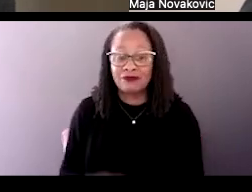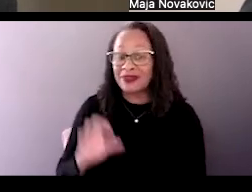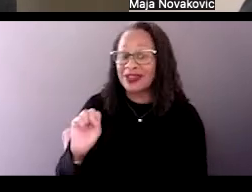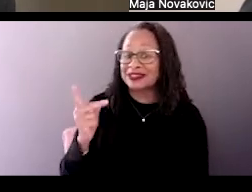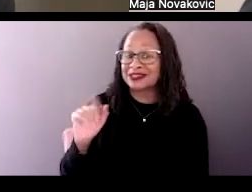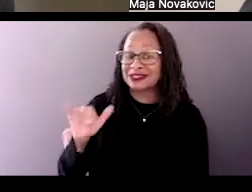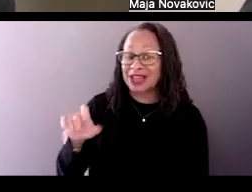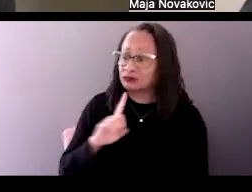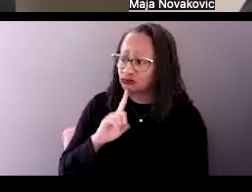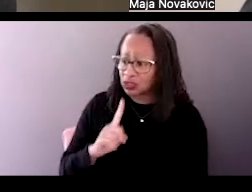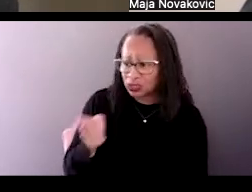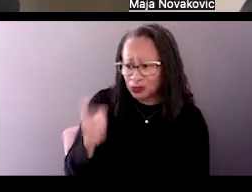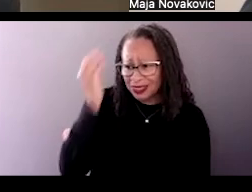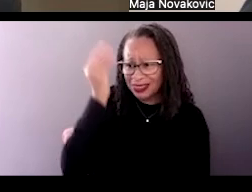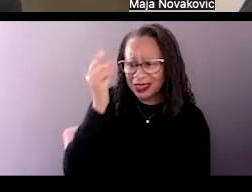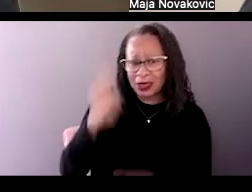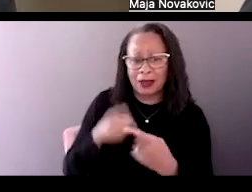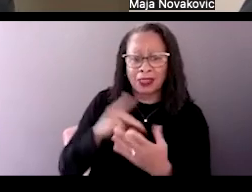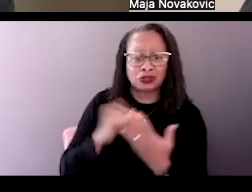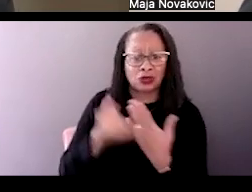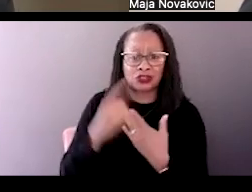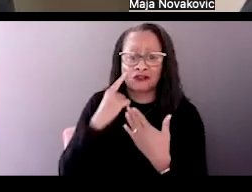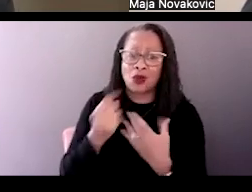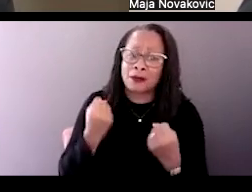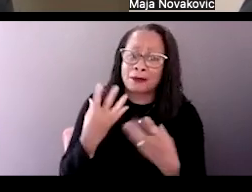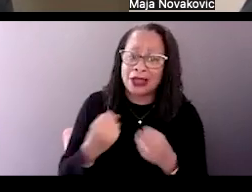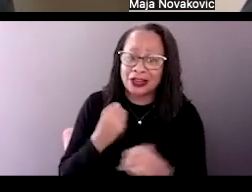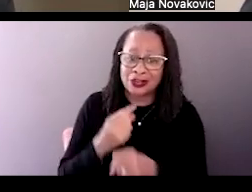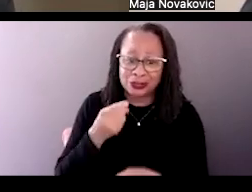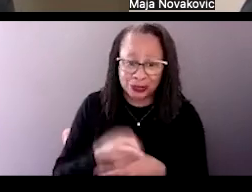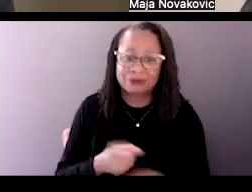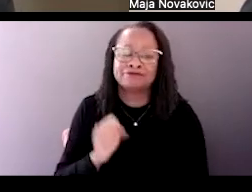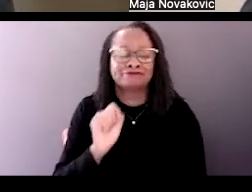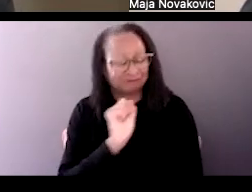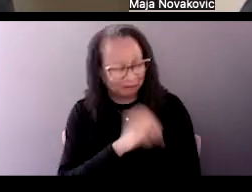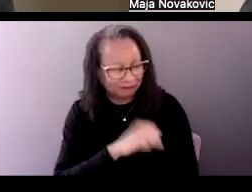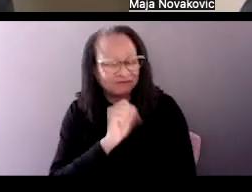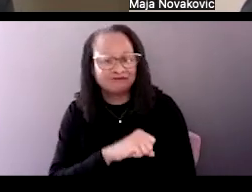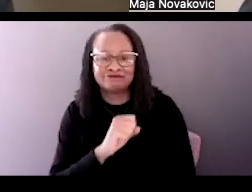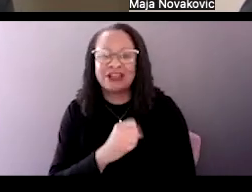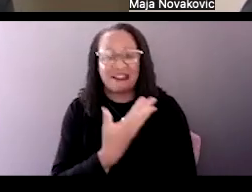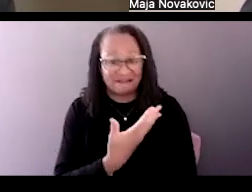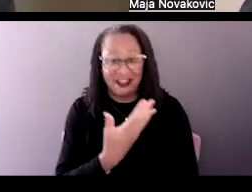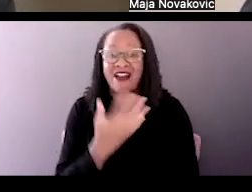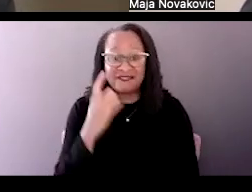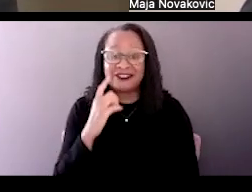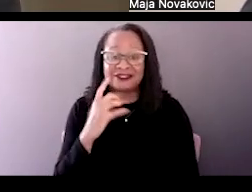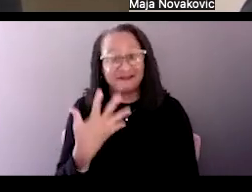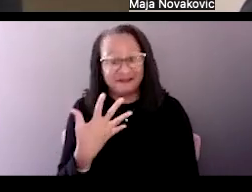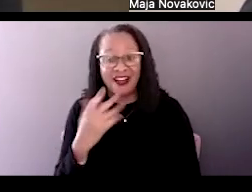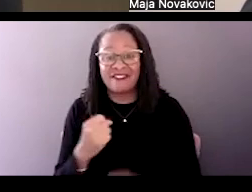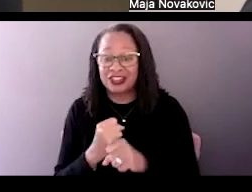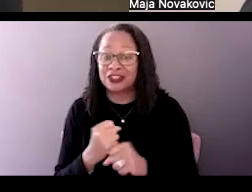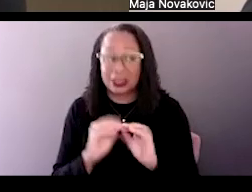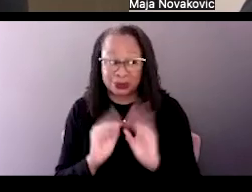this project or for decades then, right? Yeah, 5 years Yeah, for sure. yeah. But I